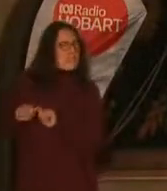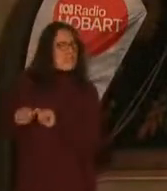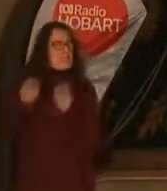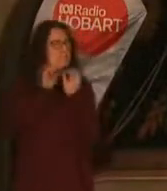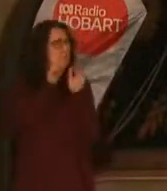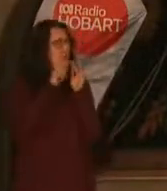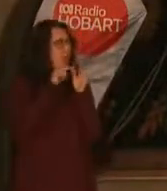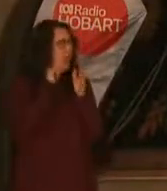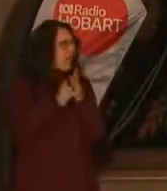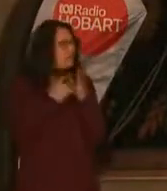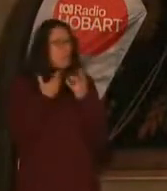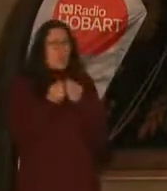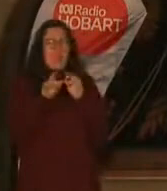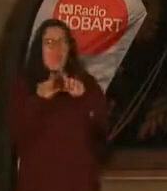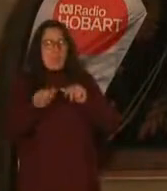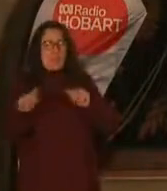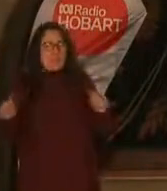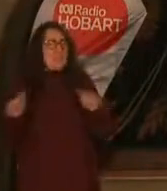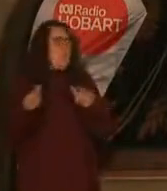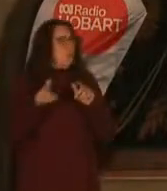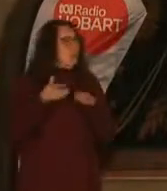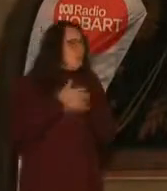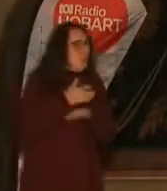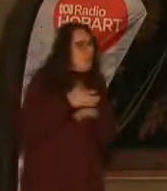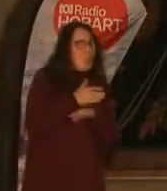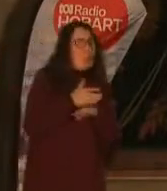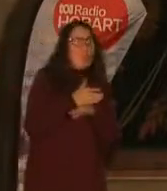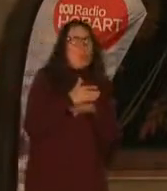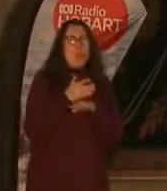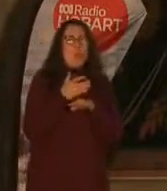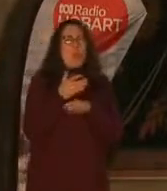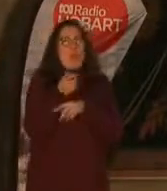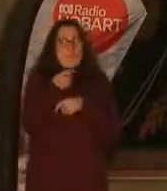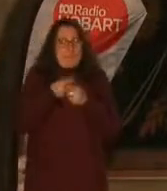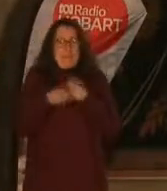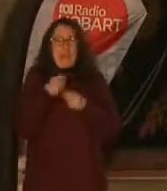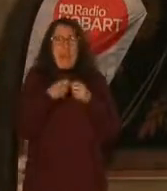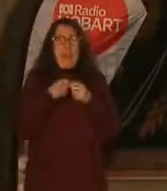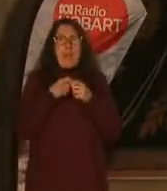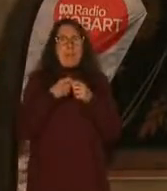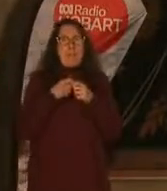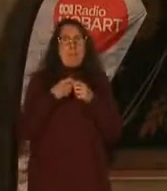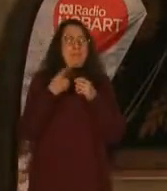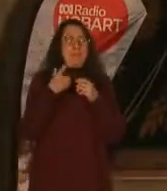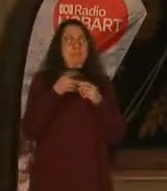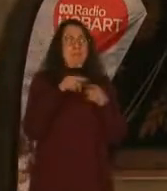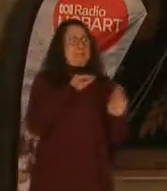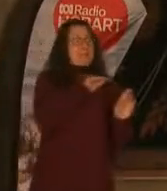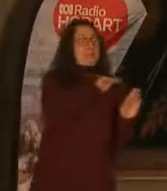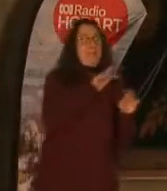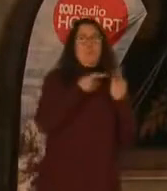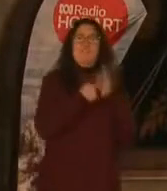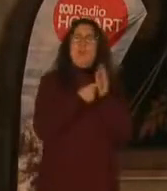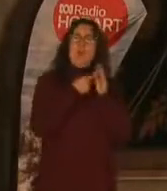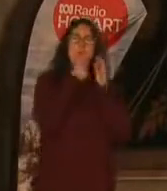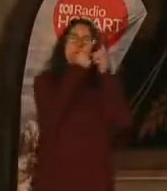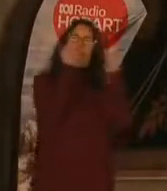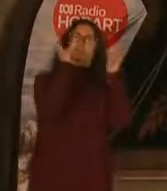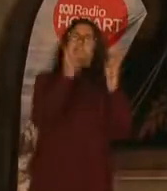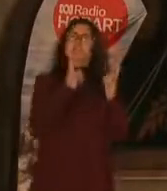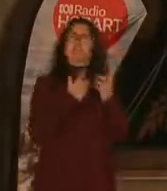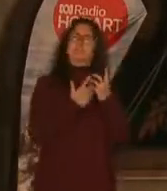work now going into academic writing yourself? Yes, there's